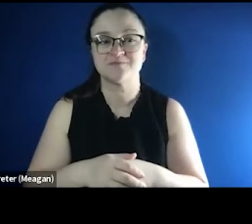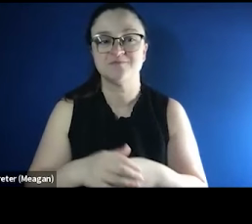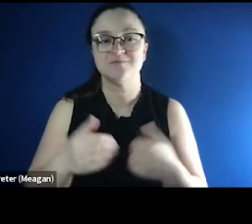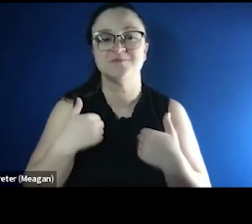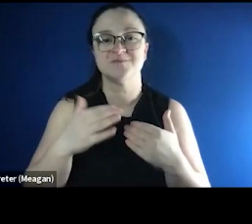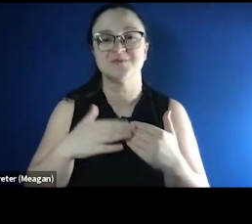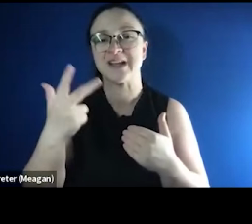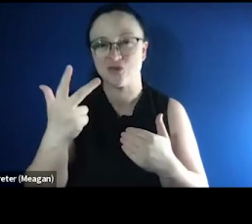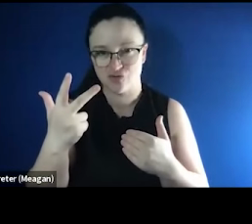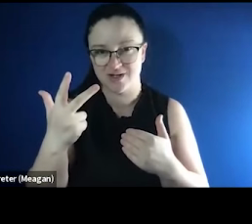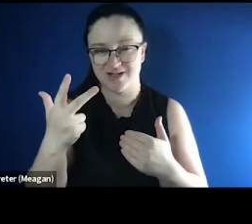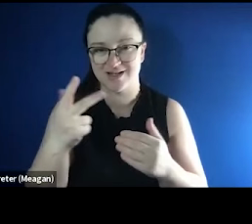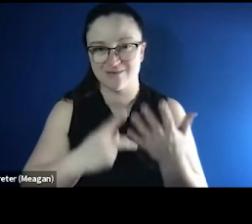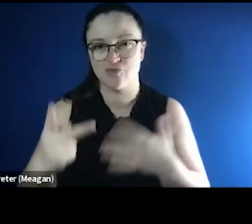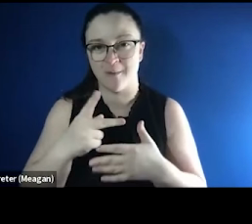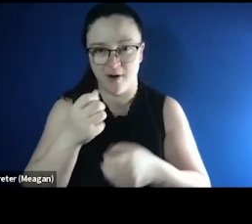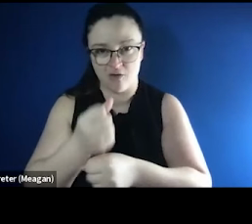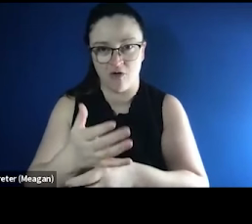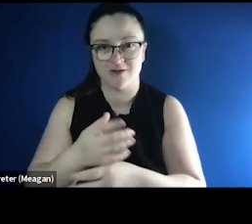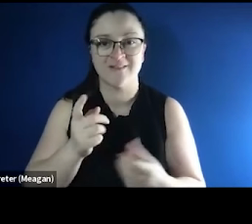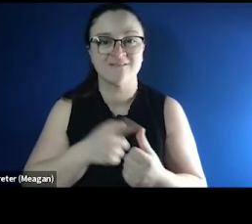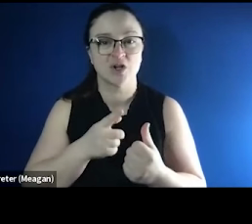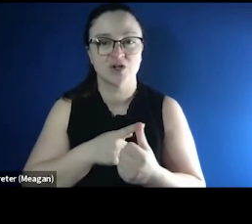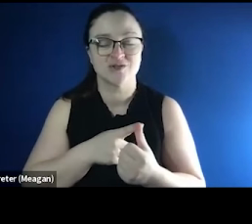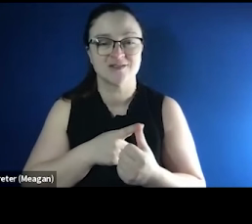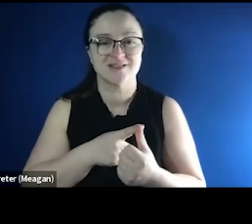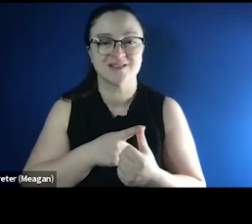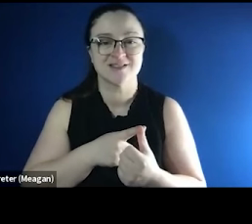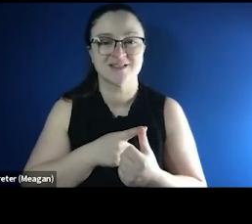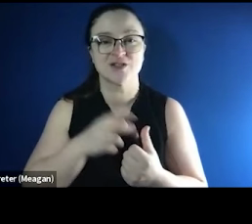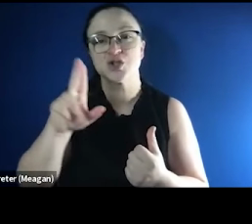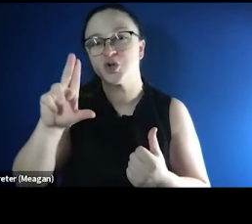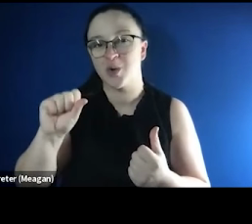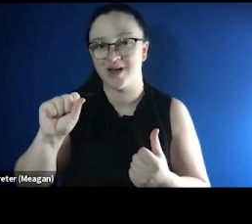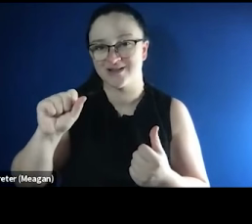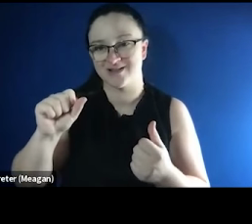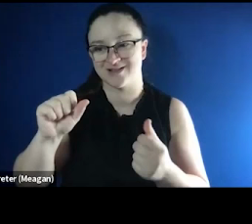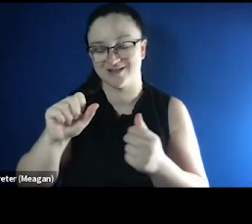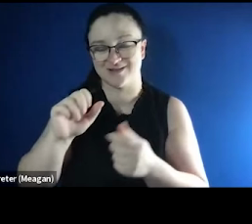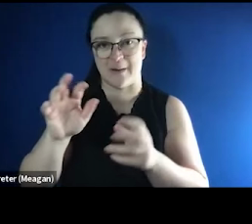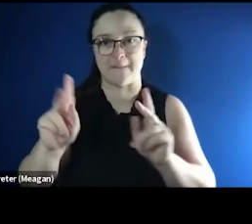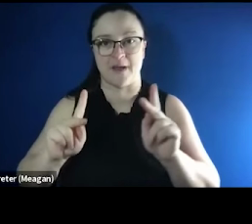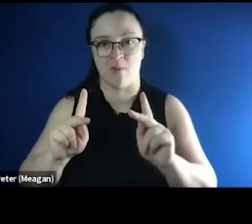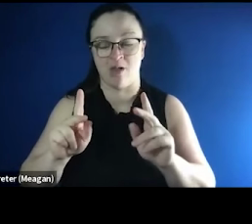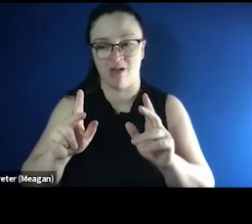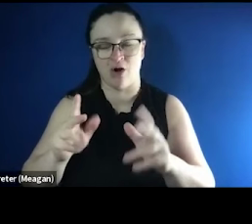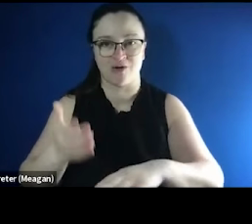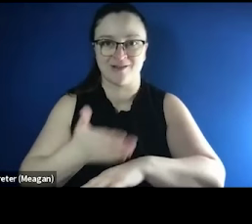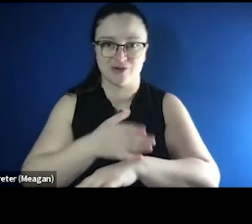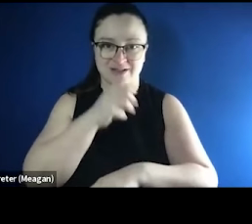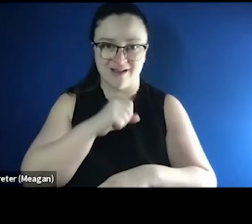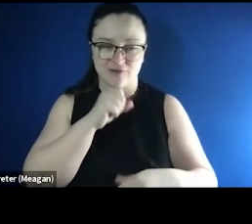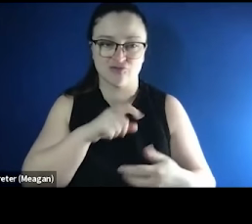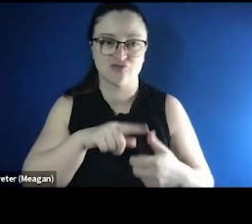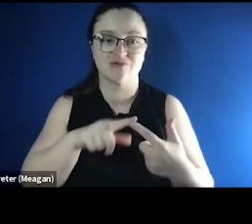primary causes. The first of which is the overall aging of the US population. Second of which includes increased arrests among